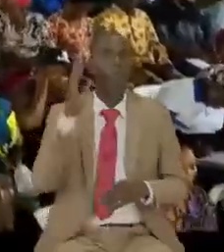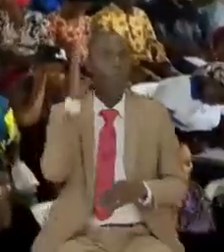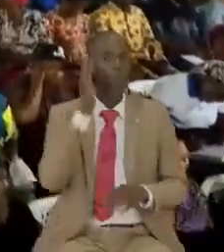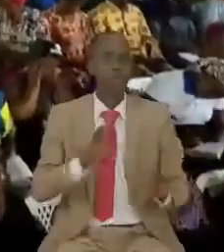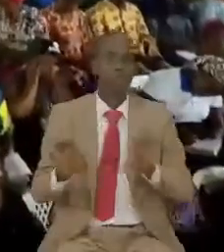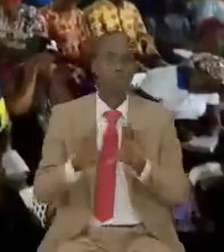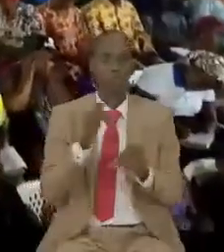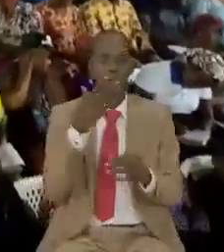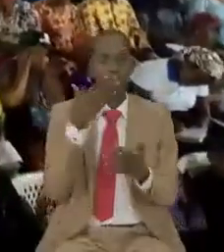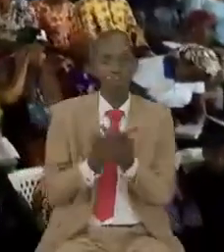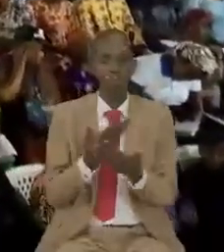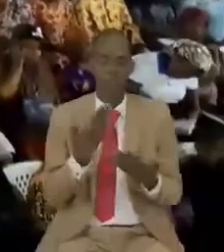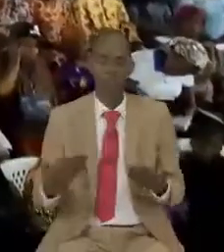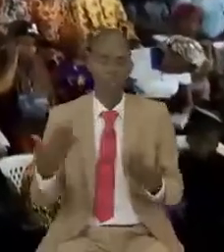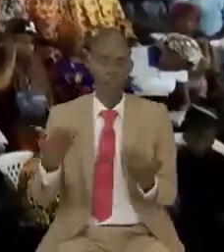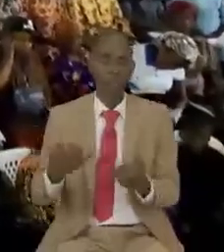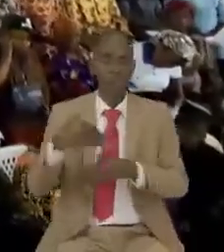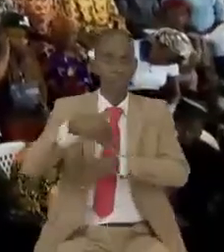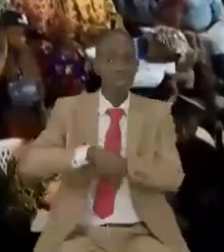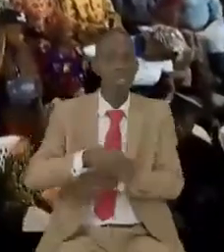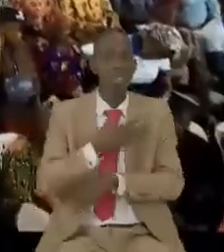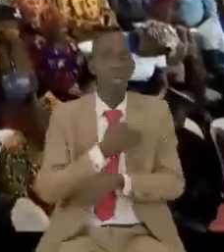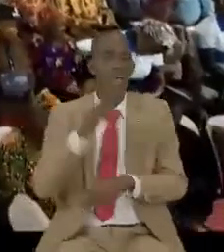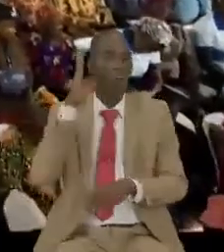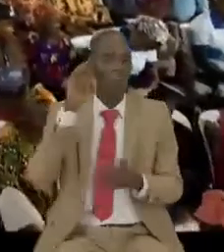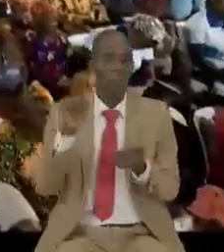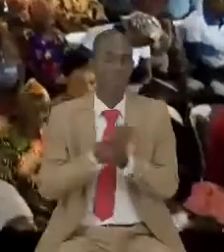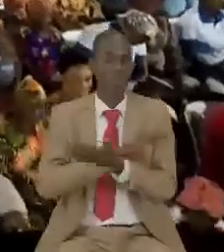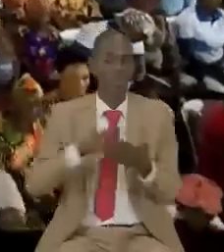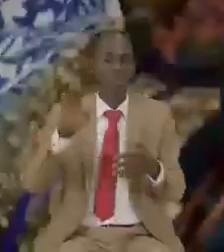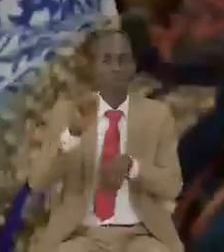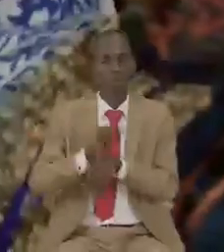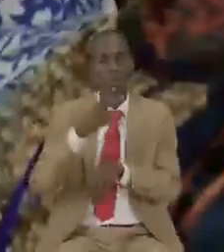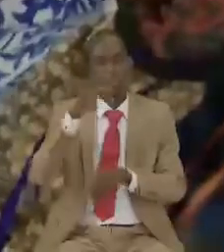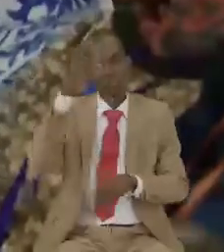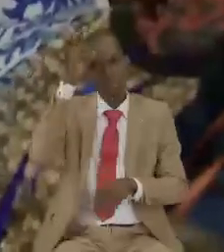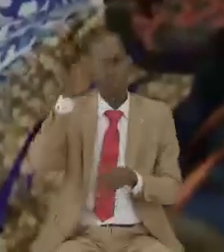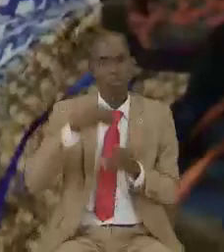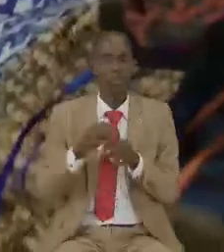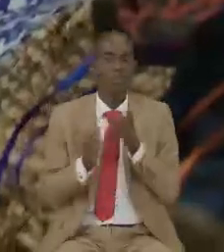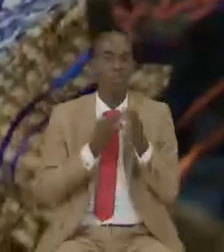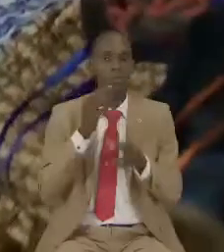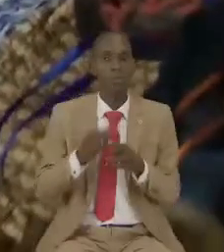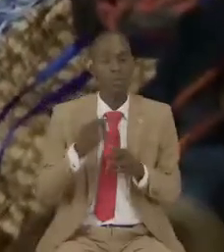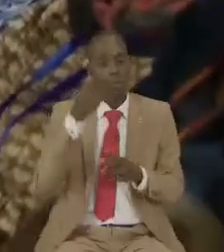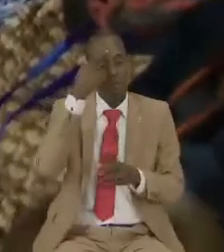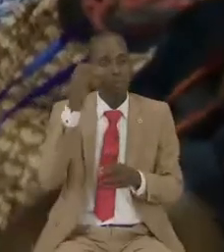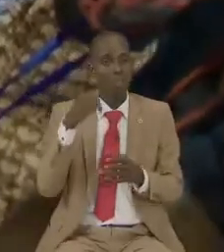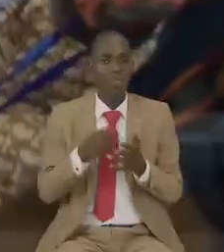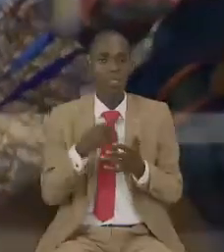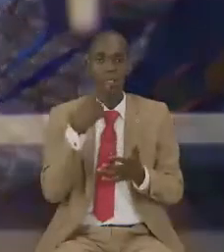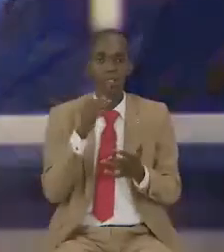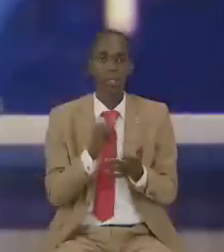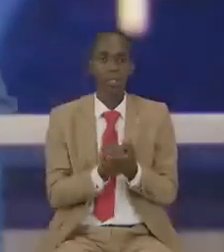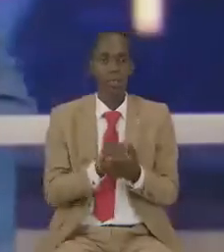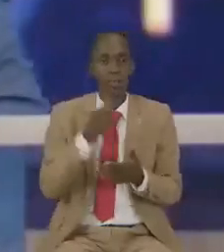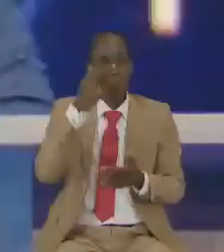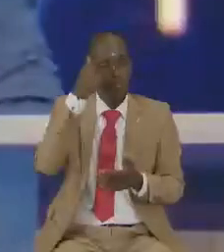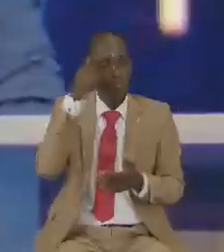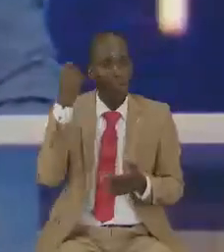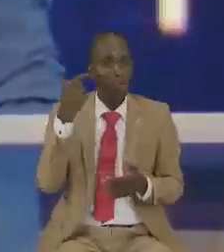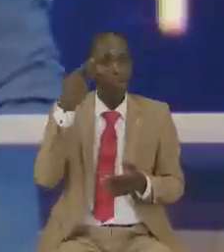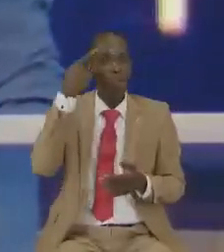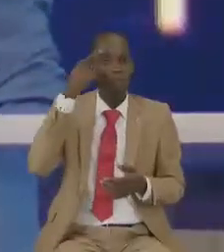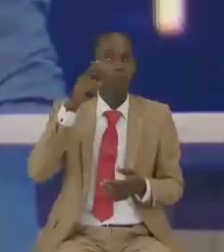good thing tonight, and it will destroy the works of the devil. Because it says, because for